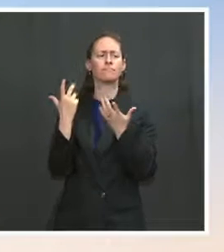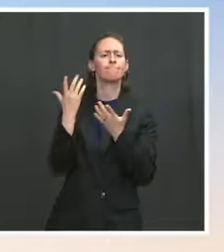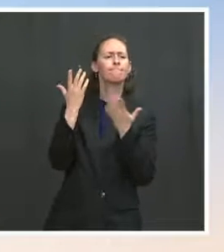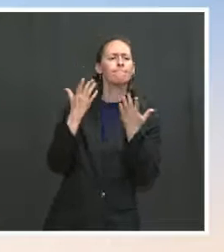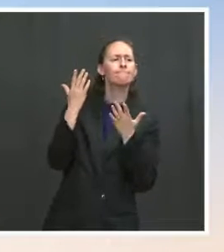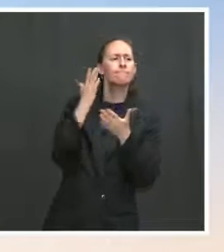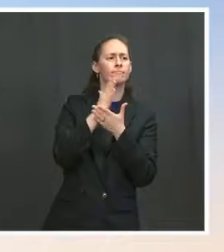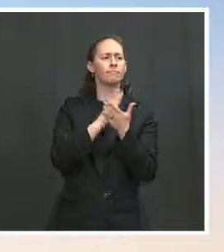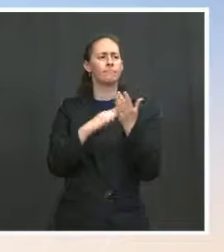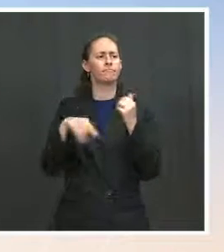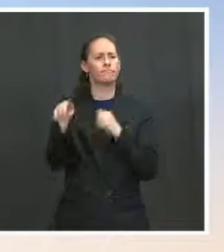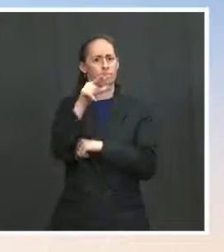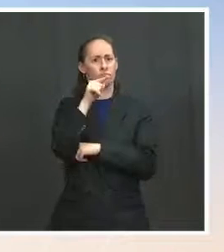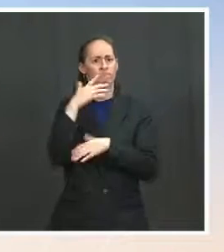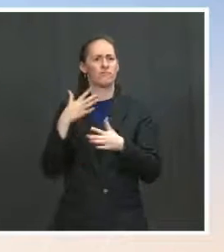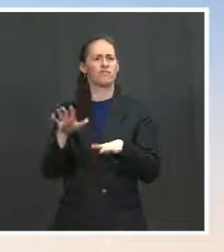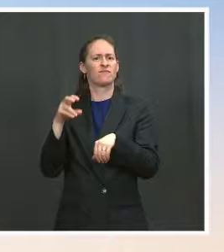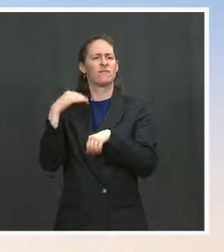had immunity, or